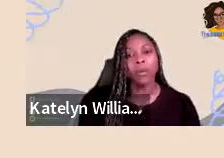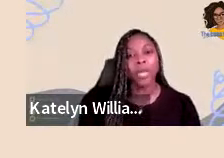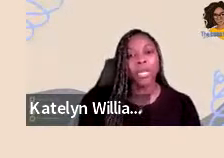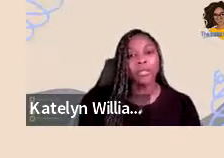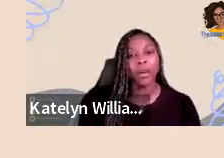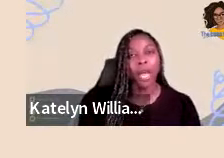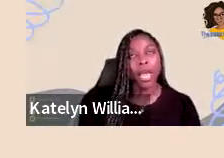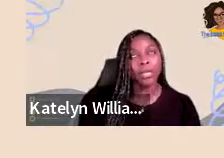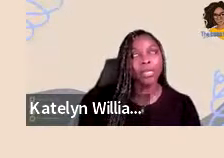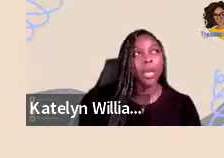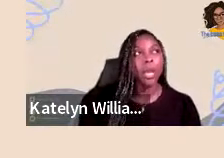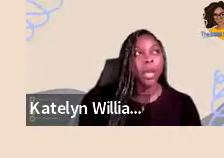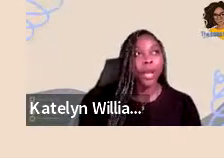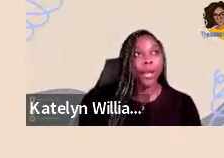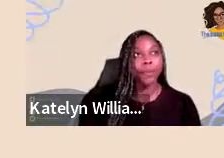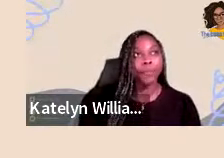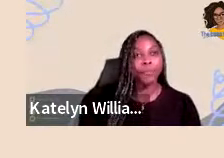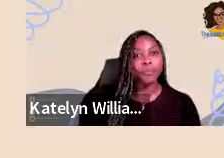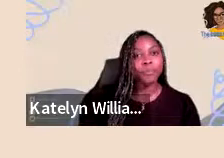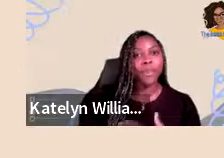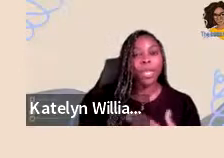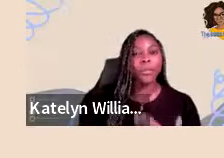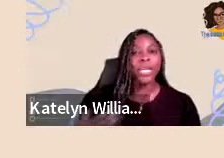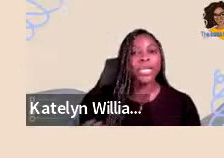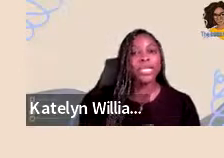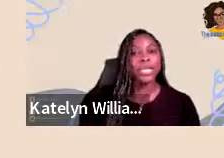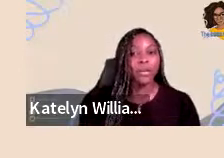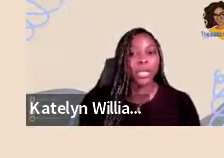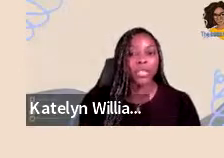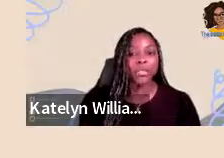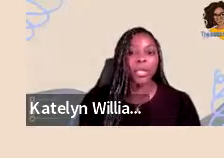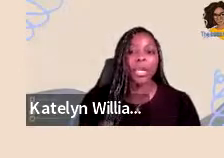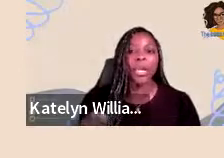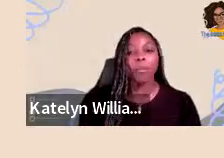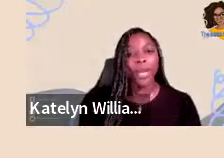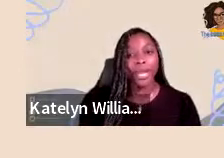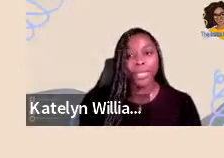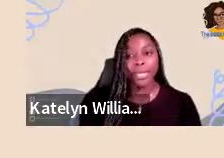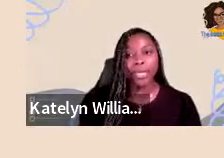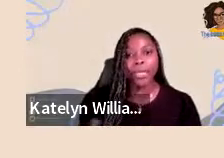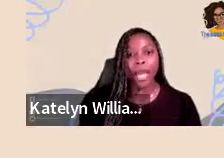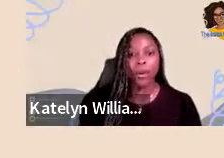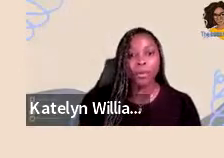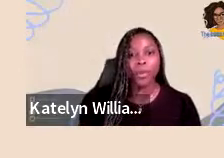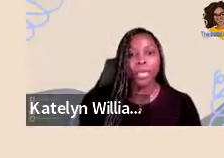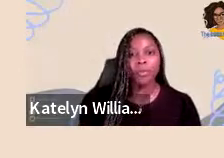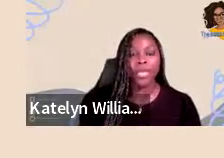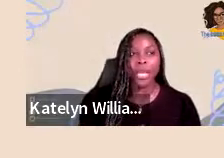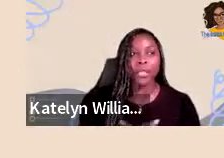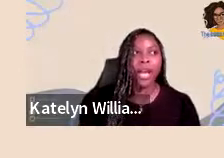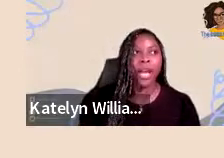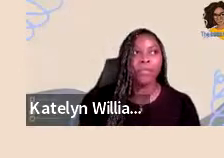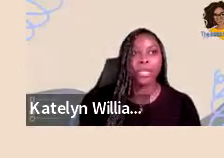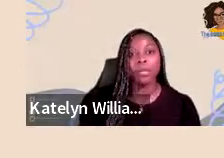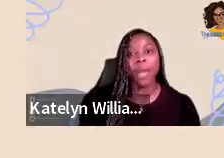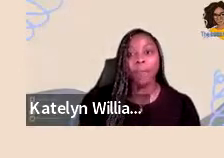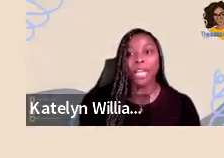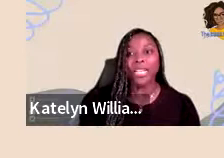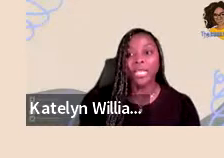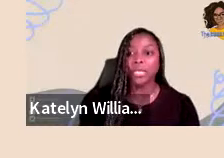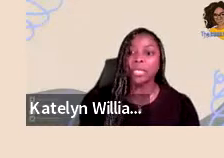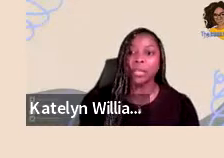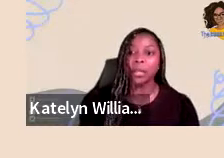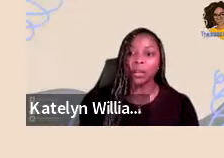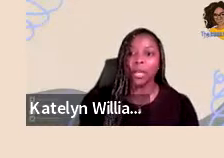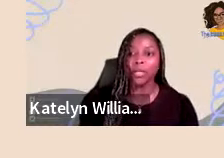features just help me as far as being consistent with scheduling, branding, that whole bit, because I do have to keep my